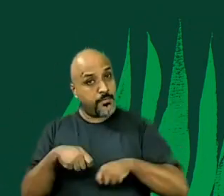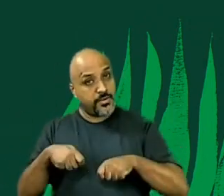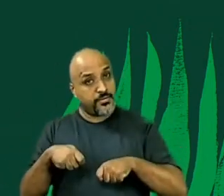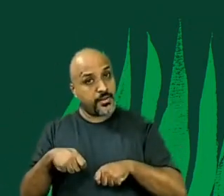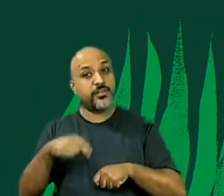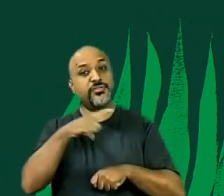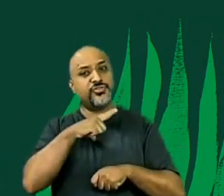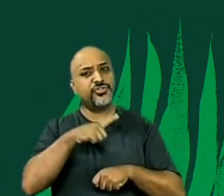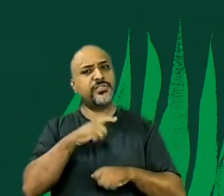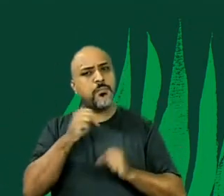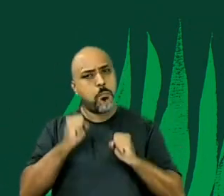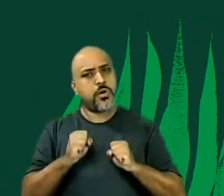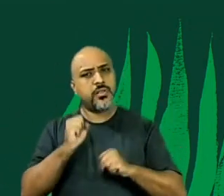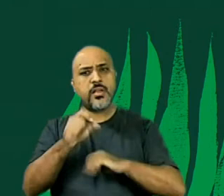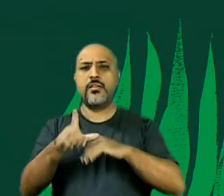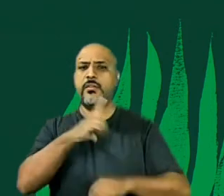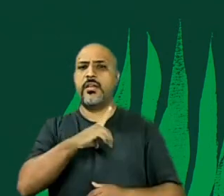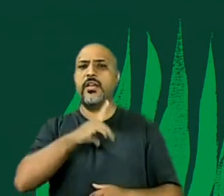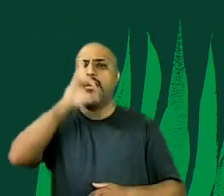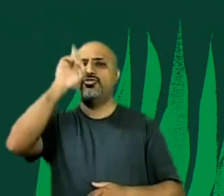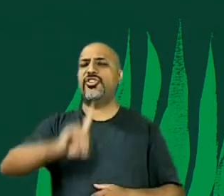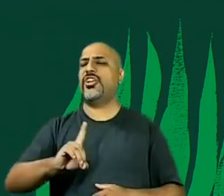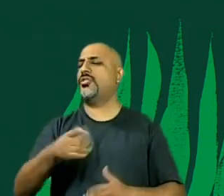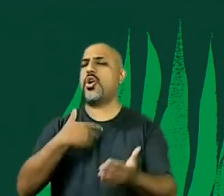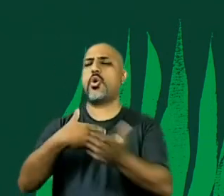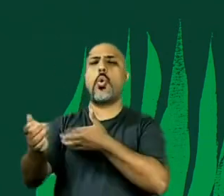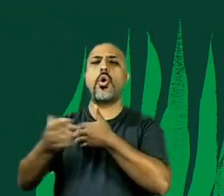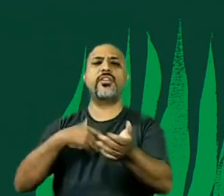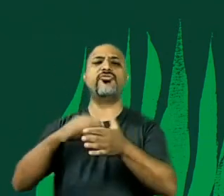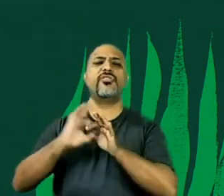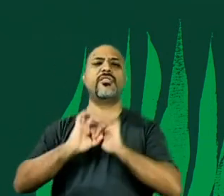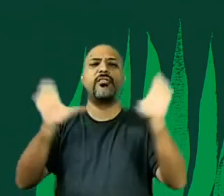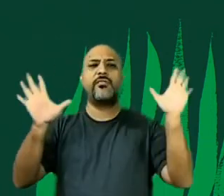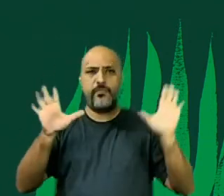own your body, you're still enslaved.